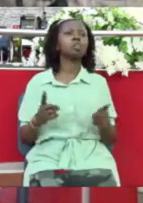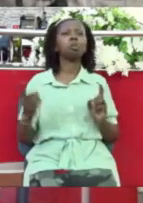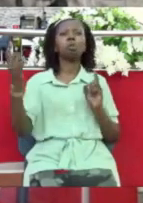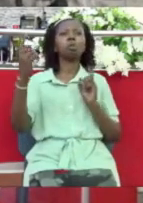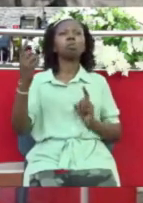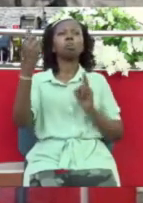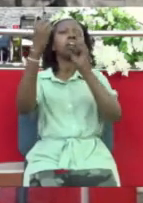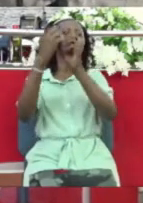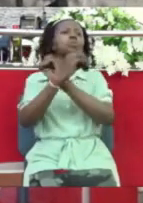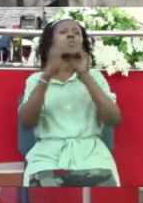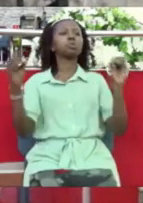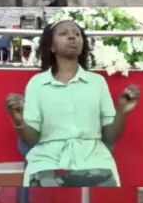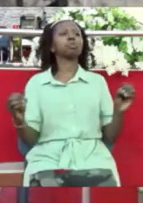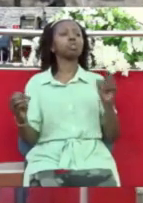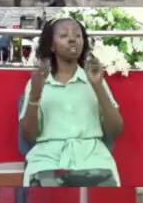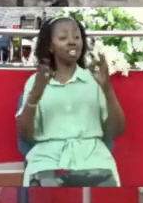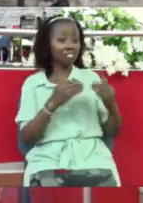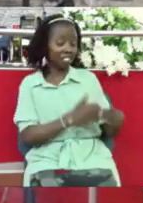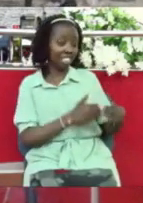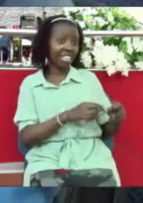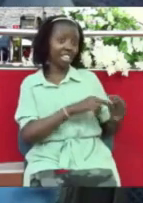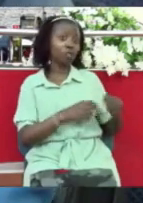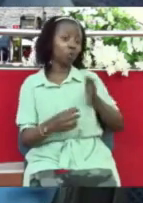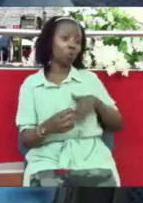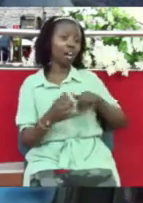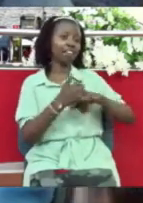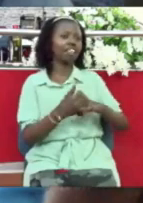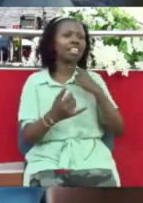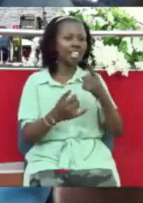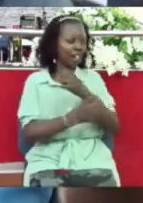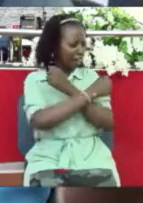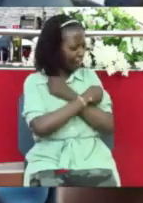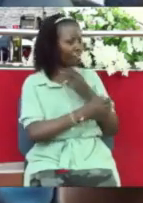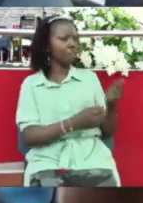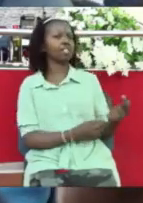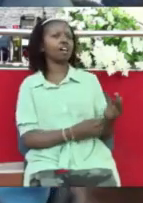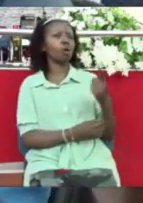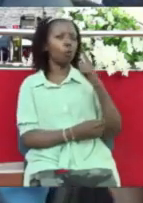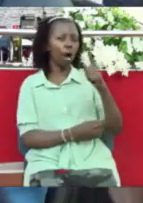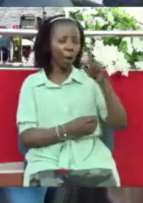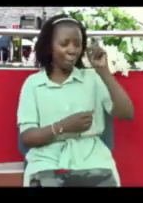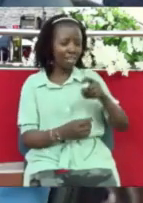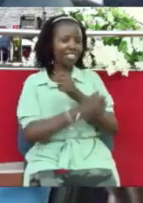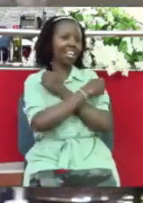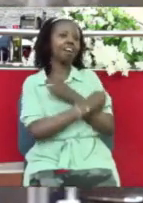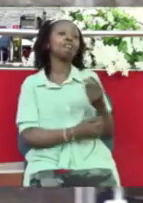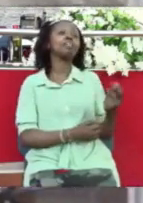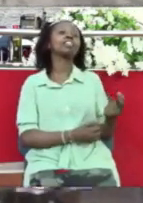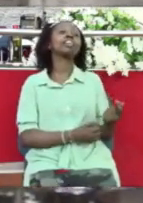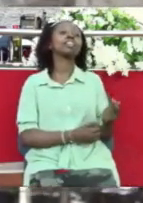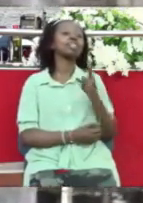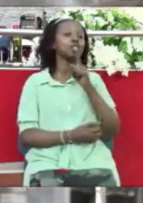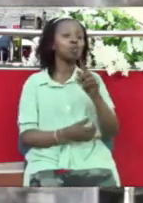musukume kidogo mwambie mmoja wetu lazima apende pesa. Tell them, let love of mmoja apende pesa.